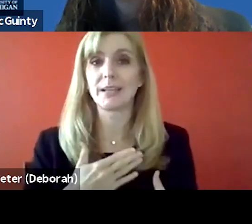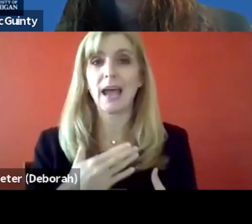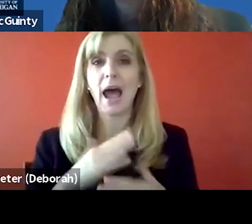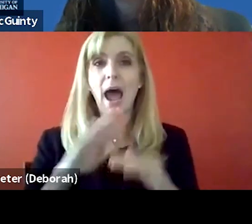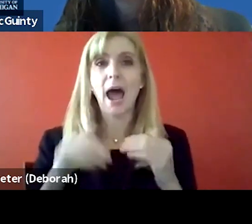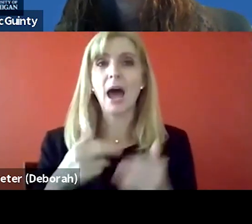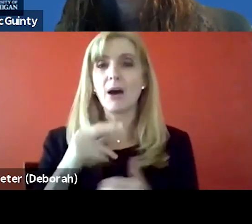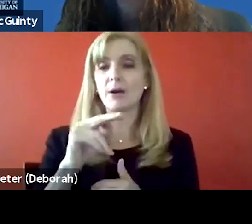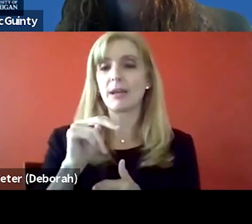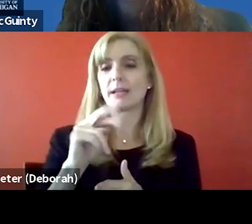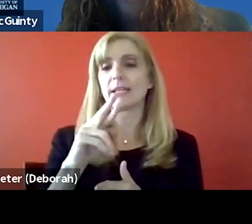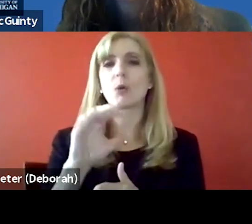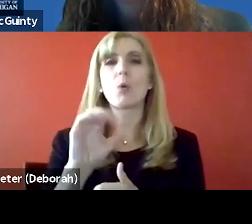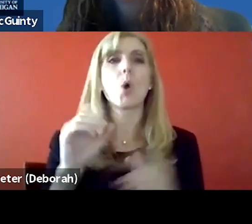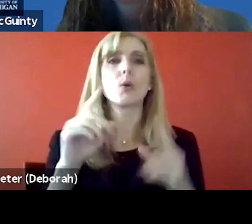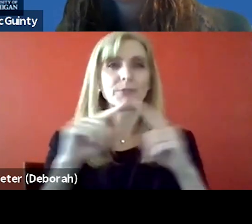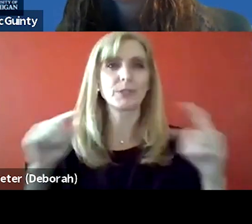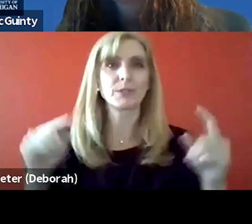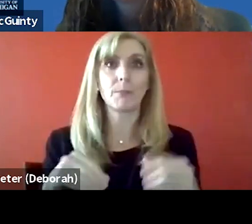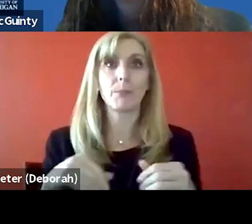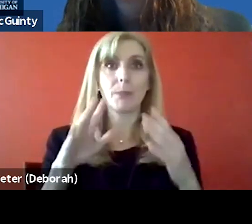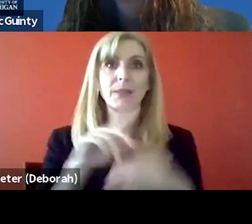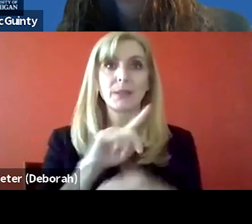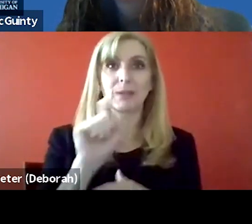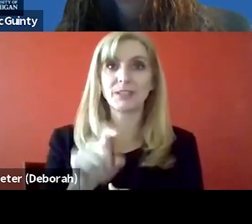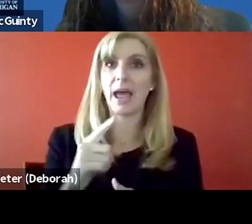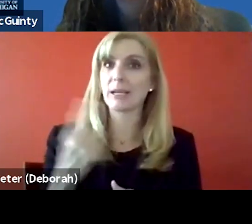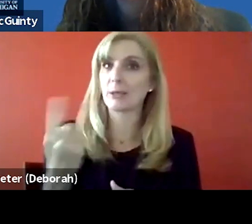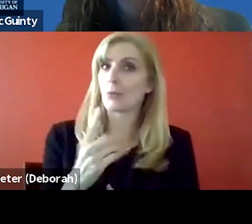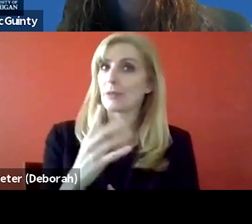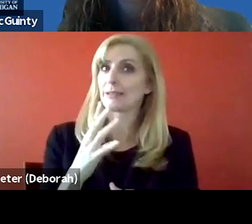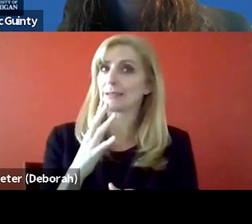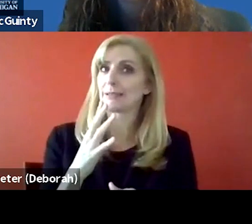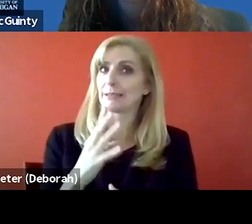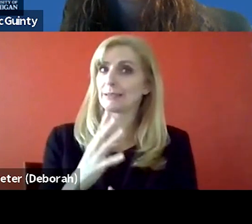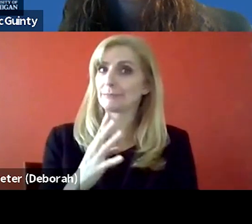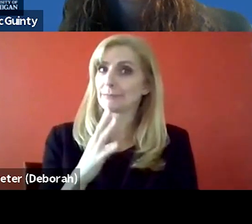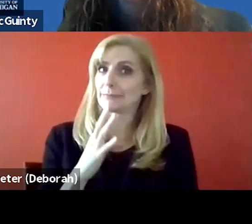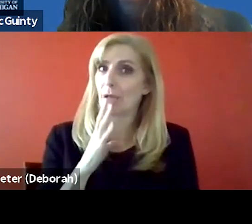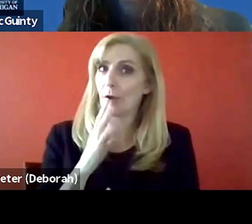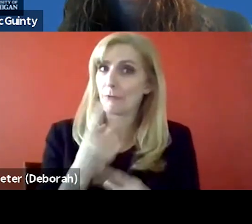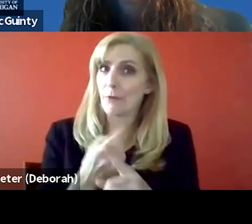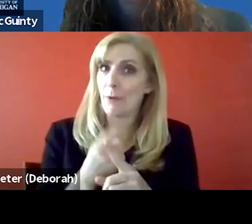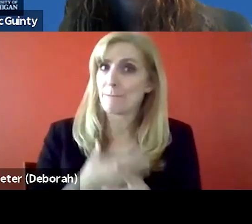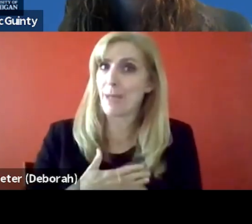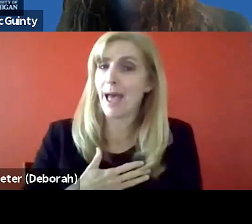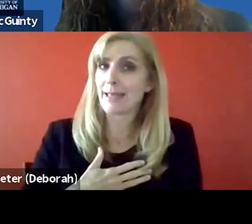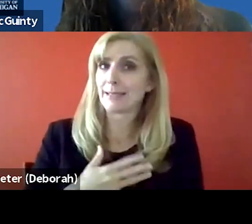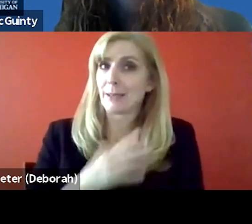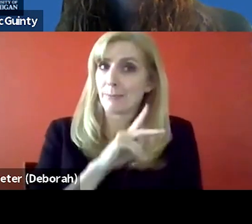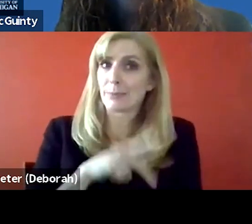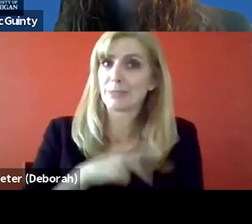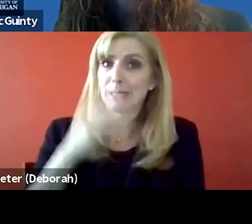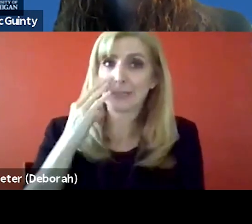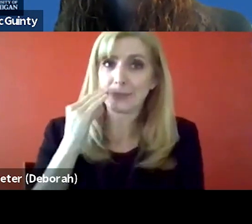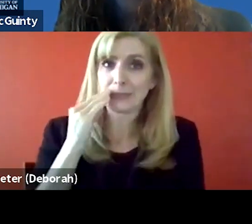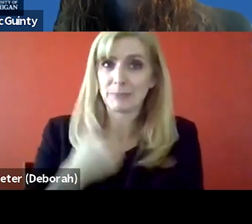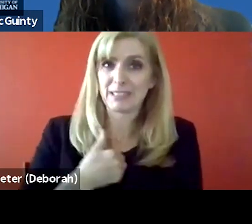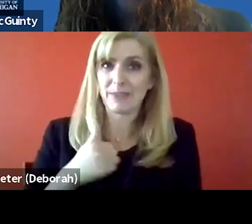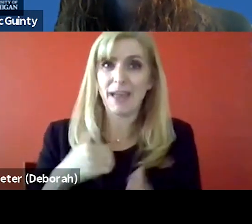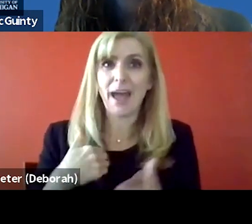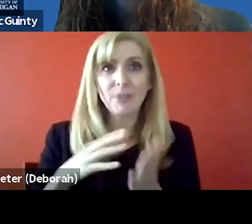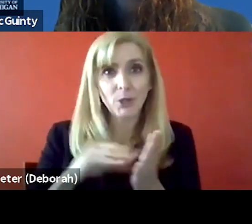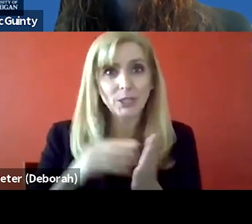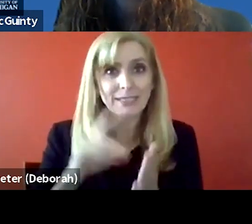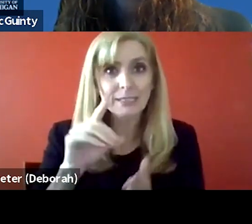was brought up in the question. And so I can only speak from my personal experience as someone that has a learning disability. I can say that for